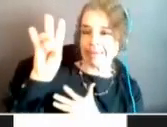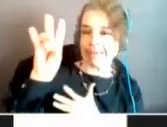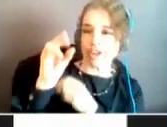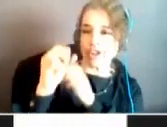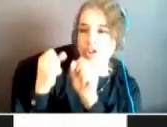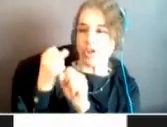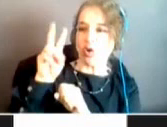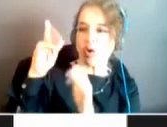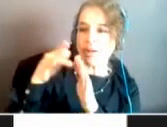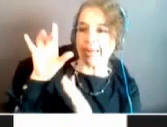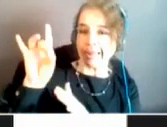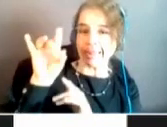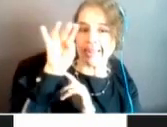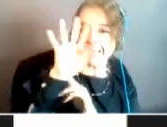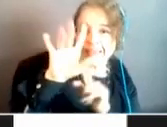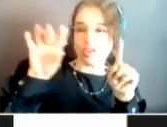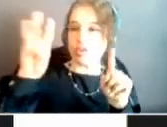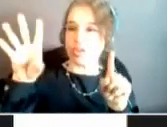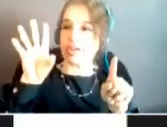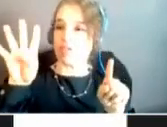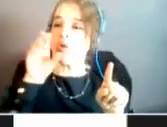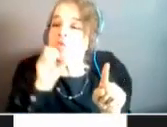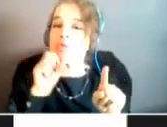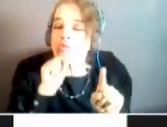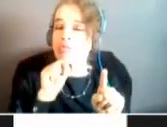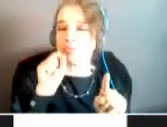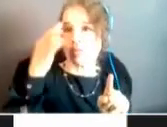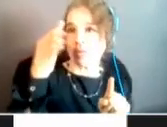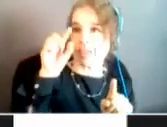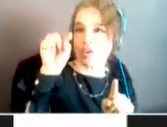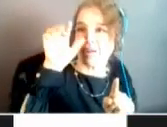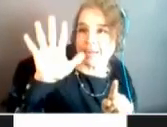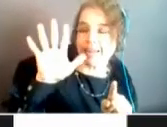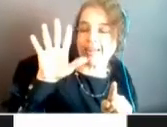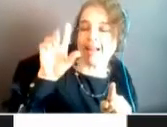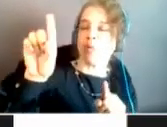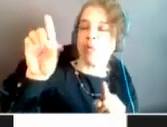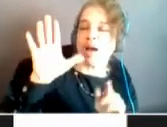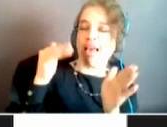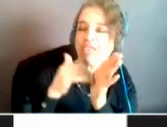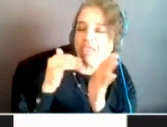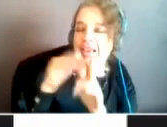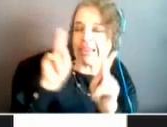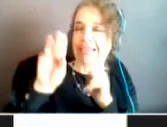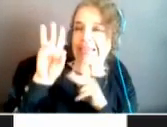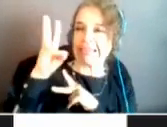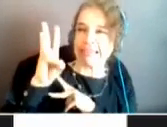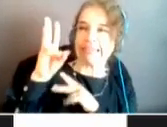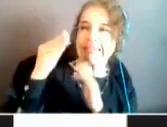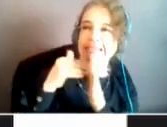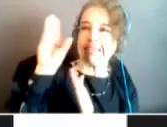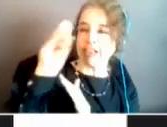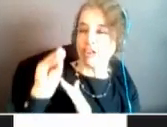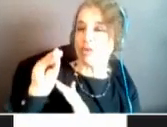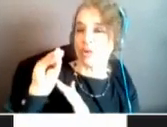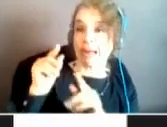And for those 45 to 64, their rate was 19.5 per 100,000, or about 16,000 in terms